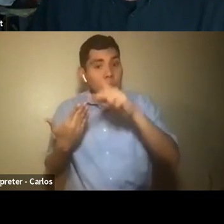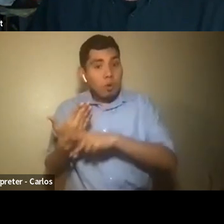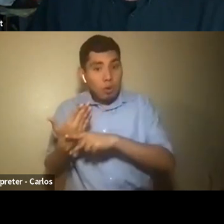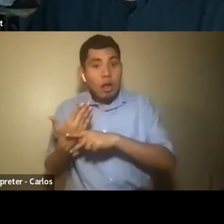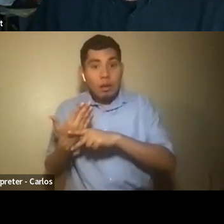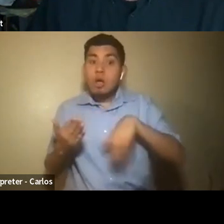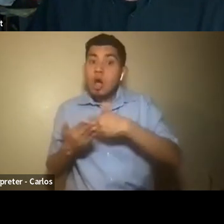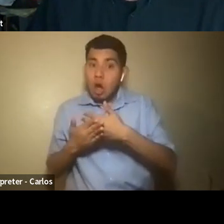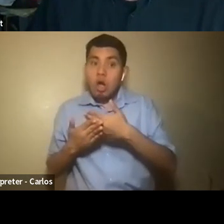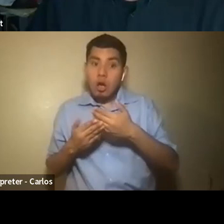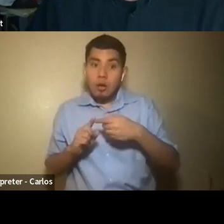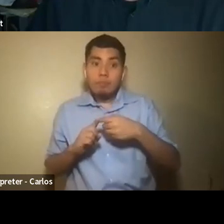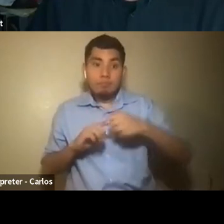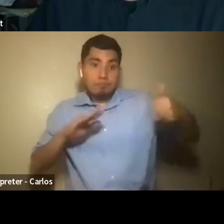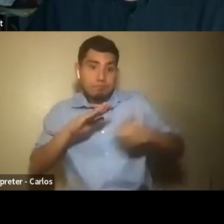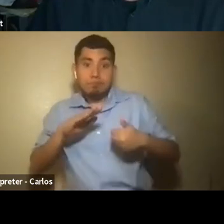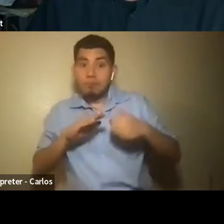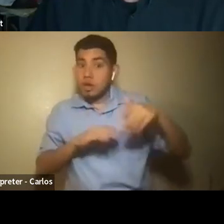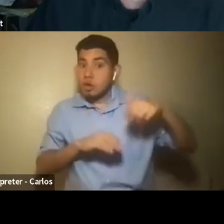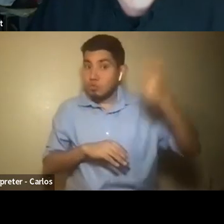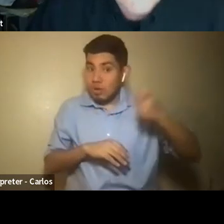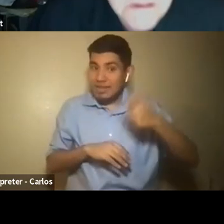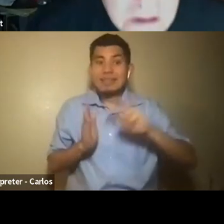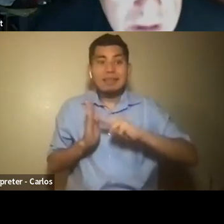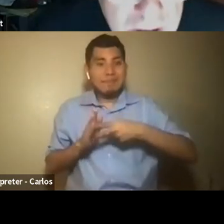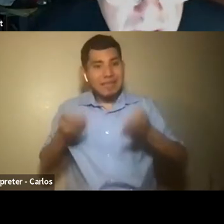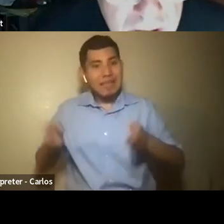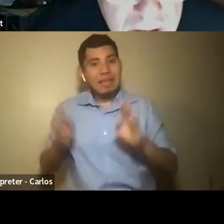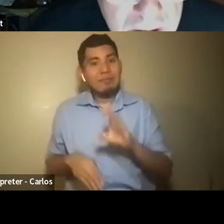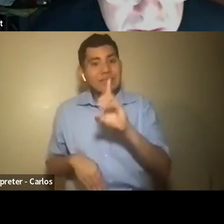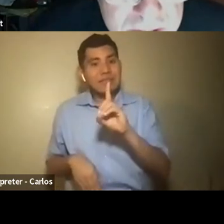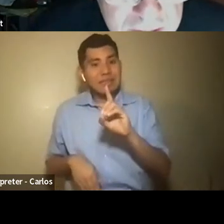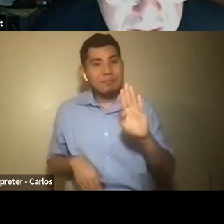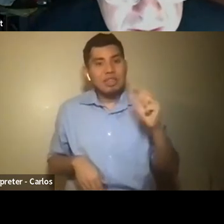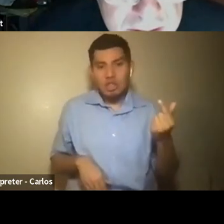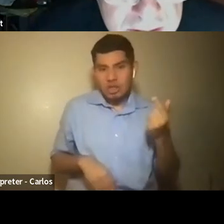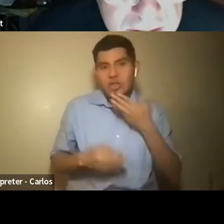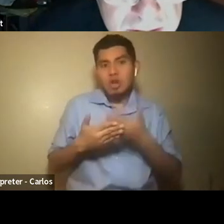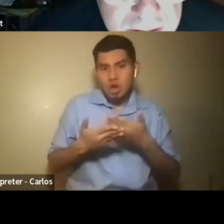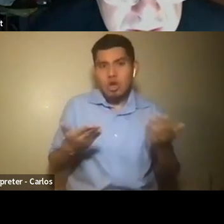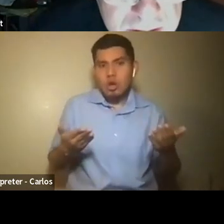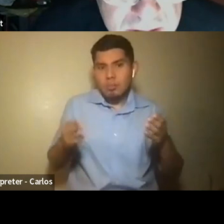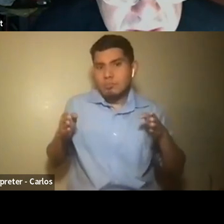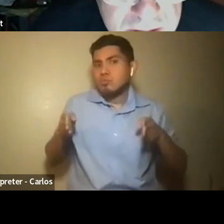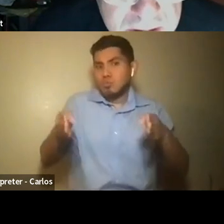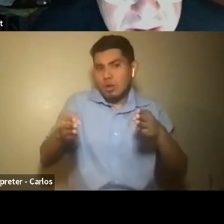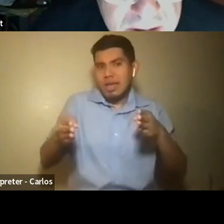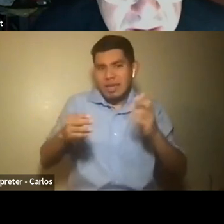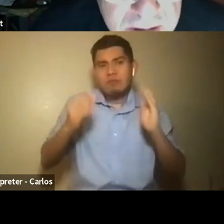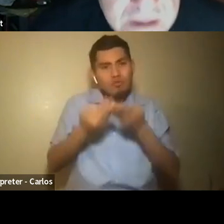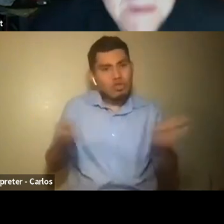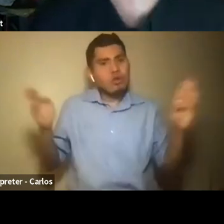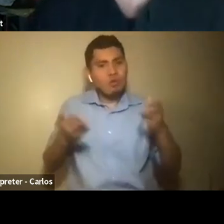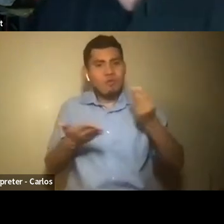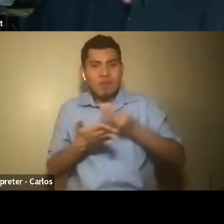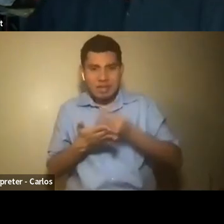HSGP grantees, allow for CDBG to be a nice complement to the substantial amount of general funding that we already use